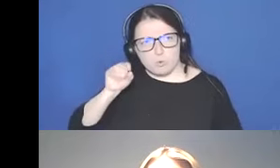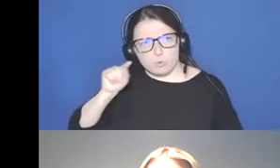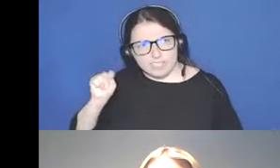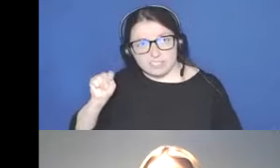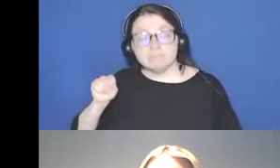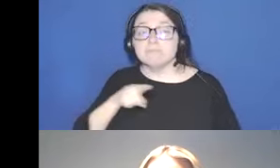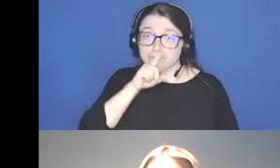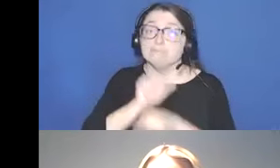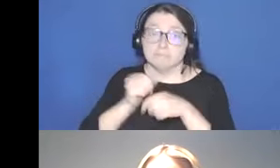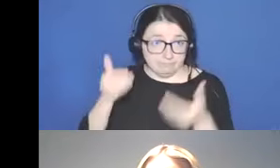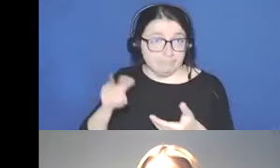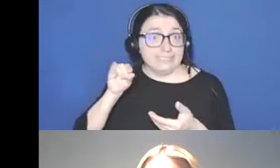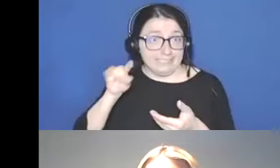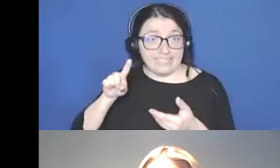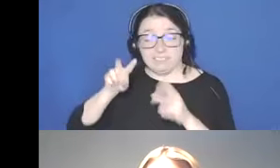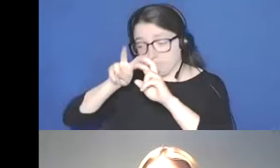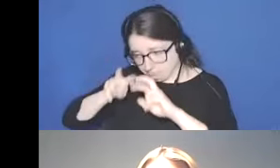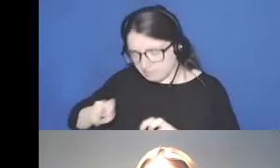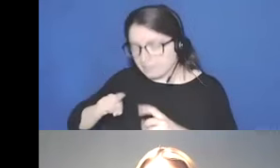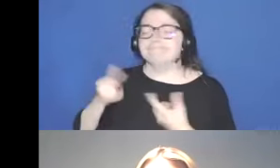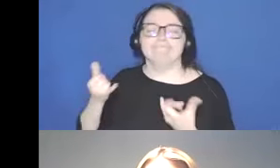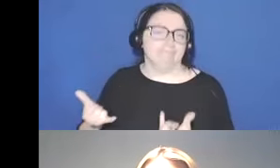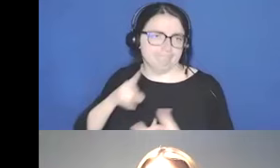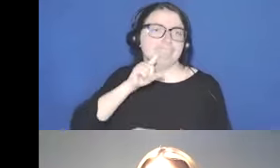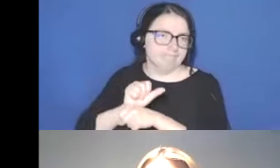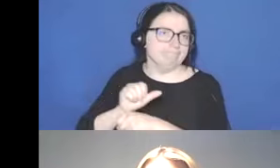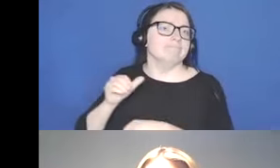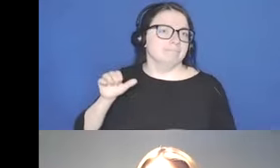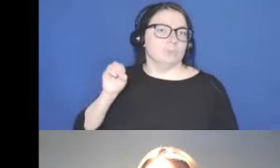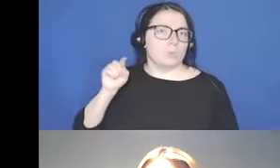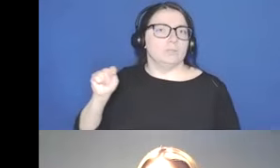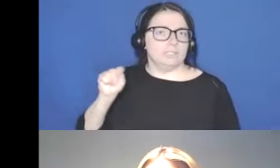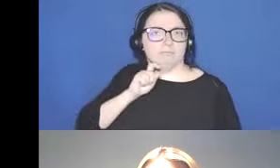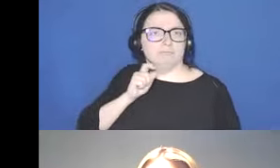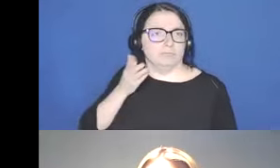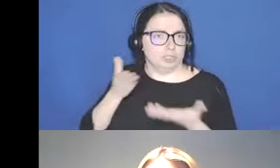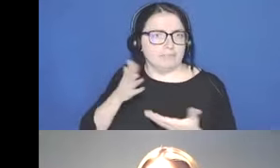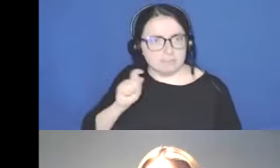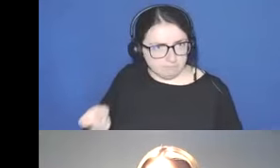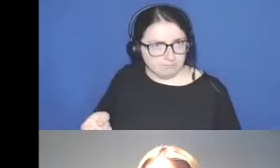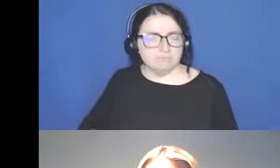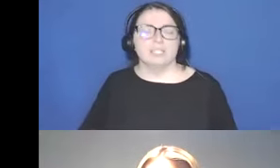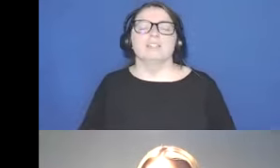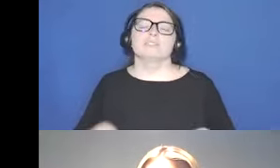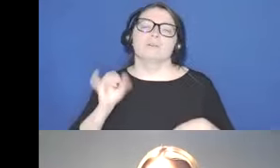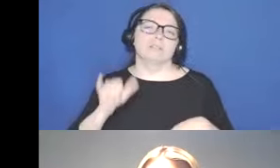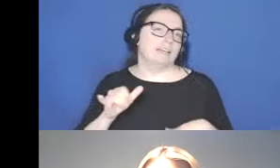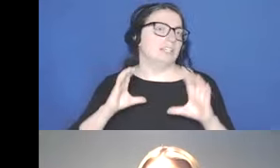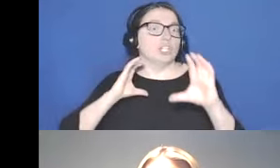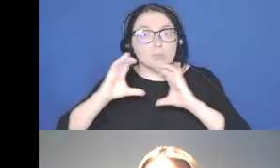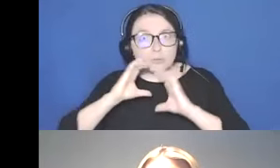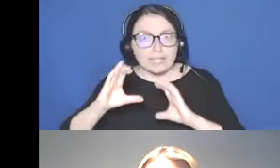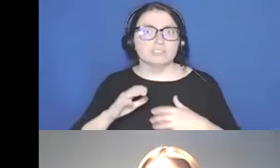has it. So I think it just has to be communication is a big thing within the school district, and just expressing your